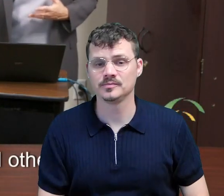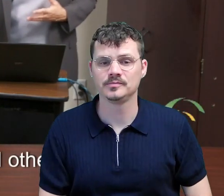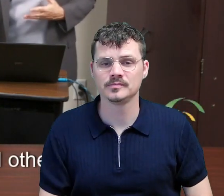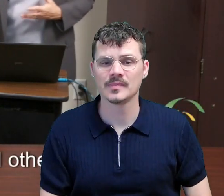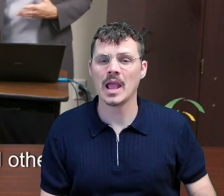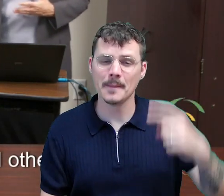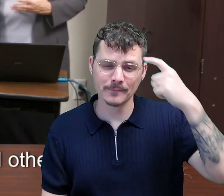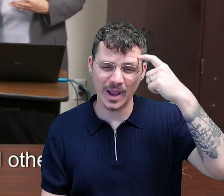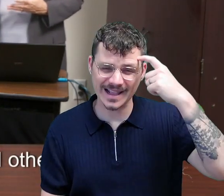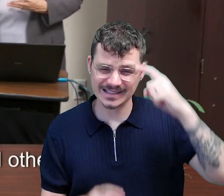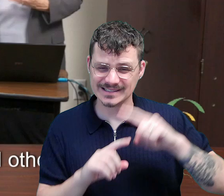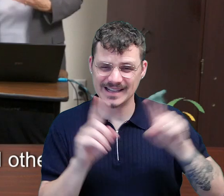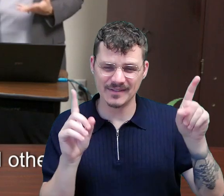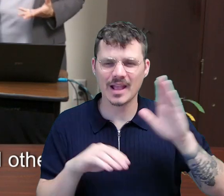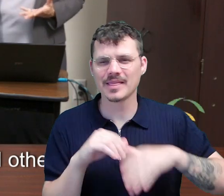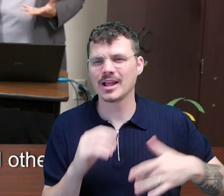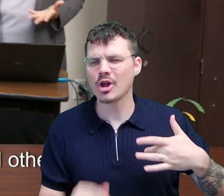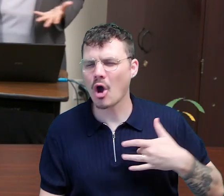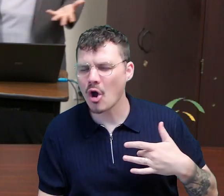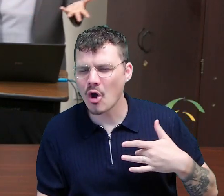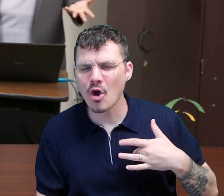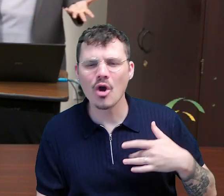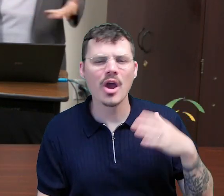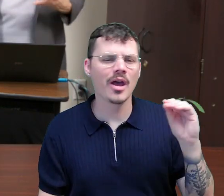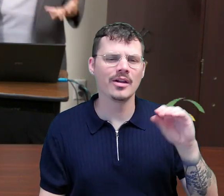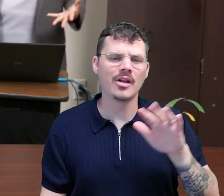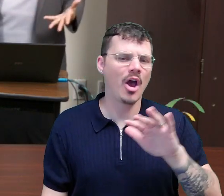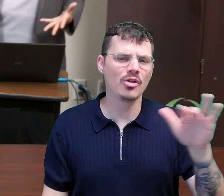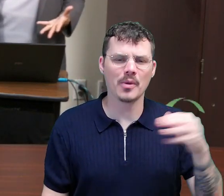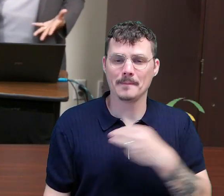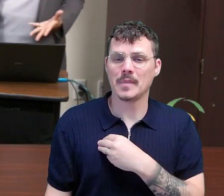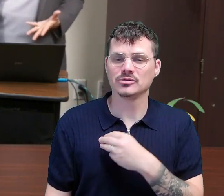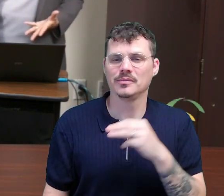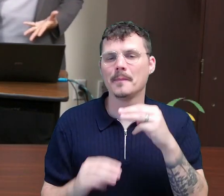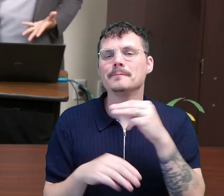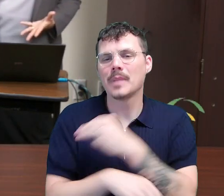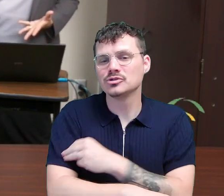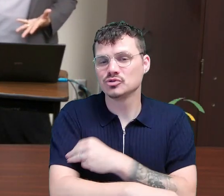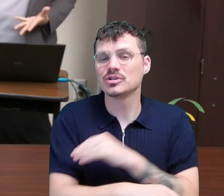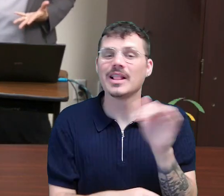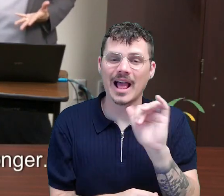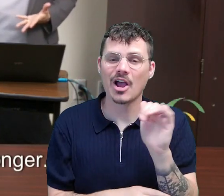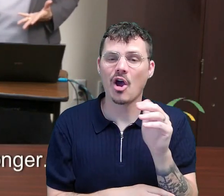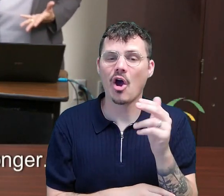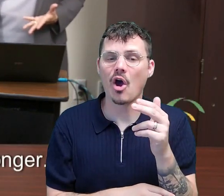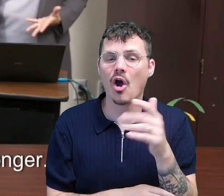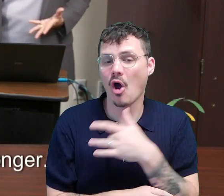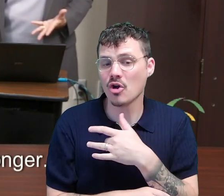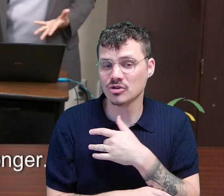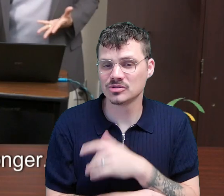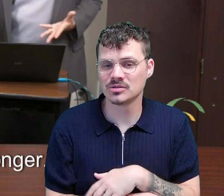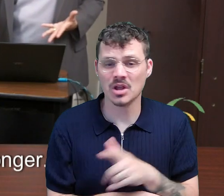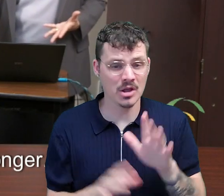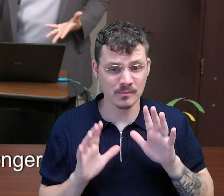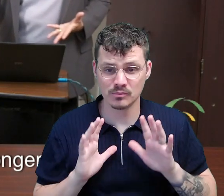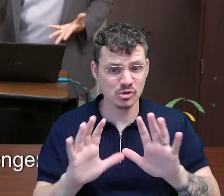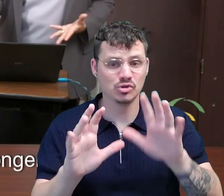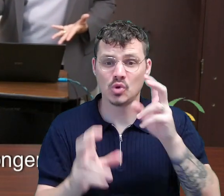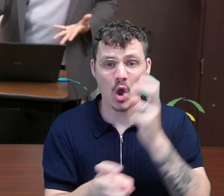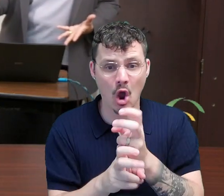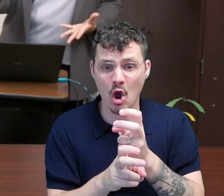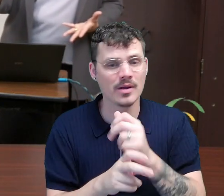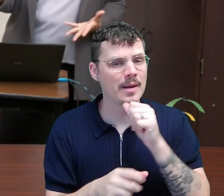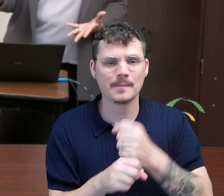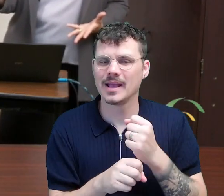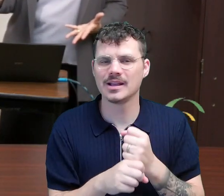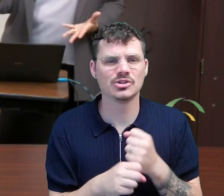The brain is different than the heart and other muscles like the heart. Pushing too hard does not make it